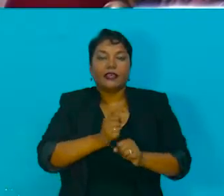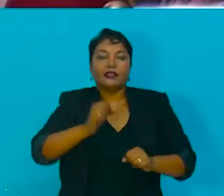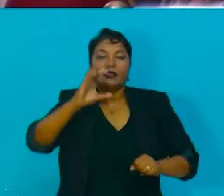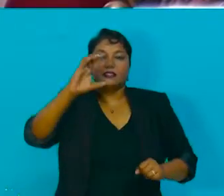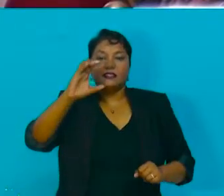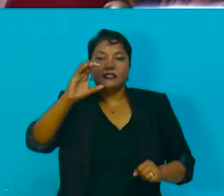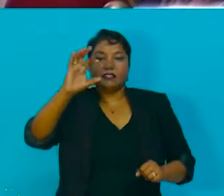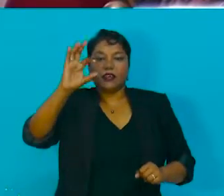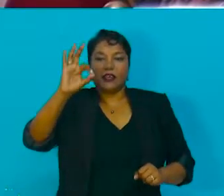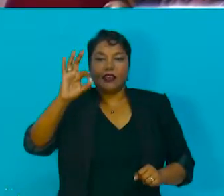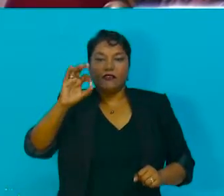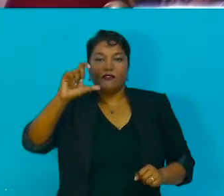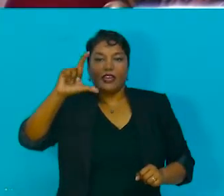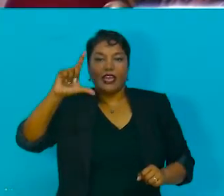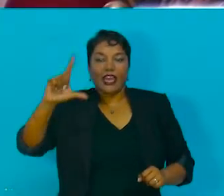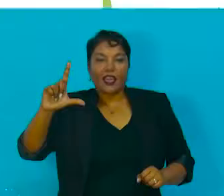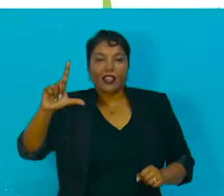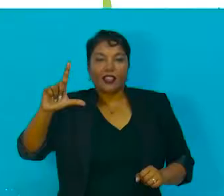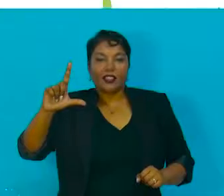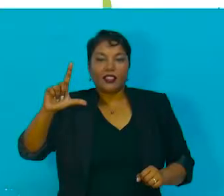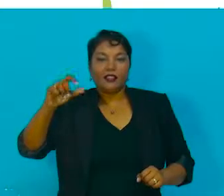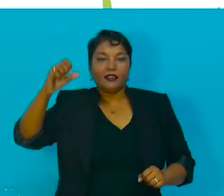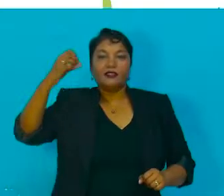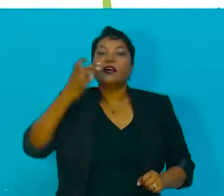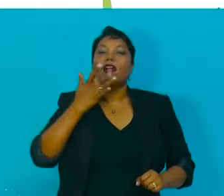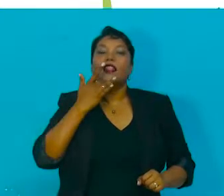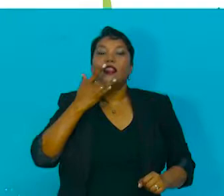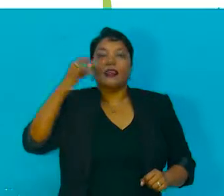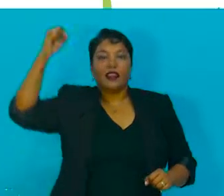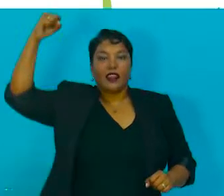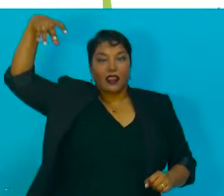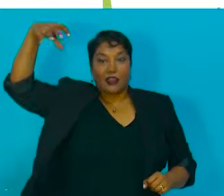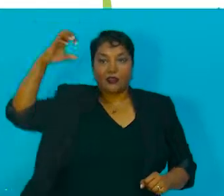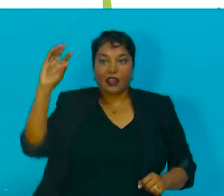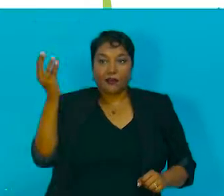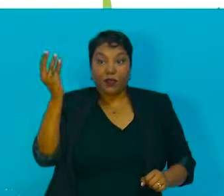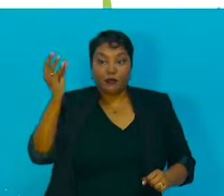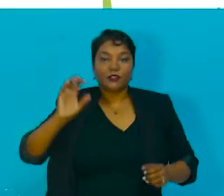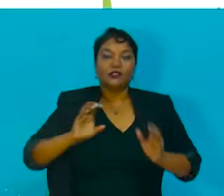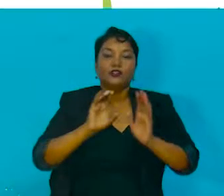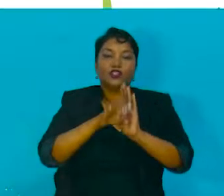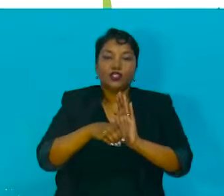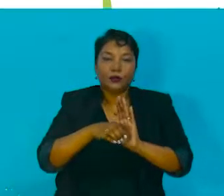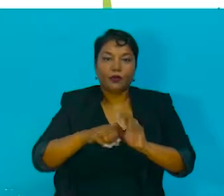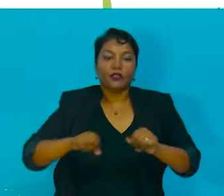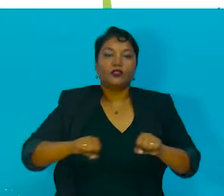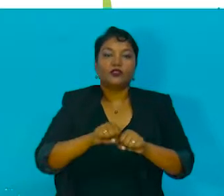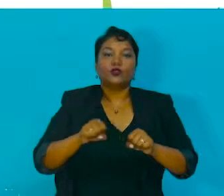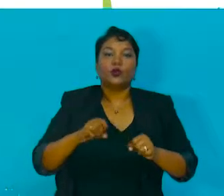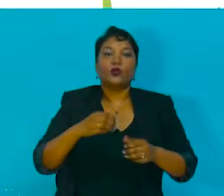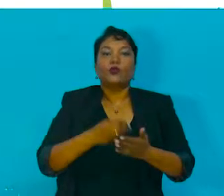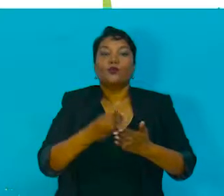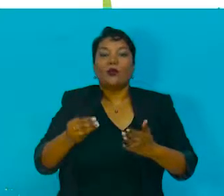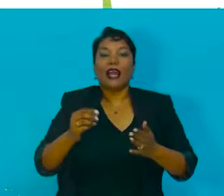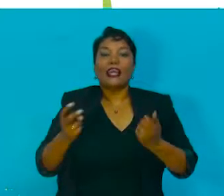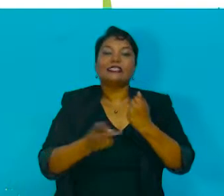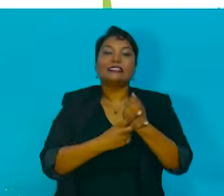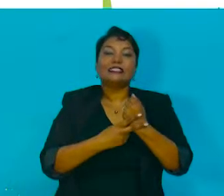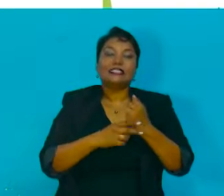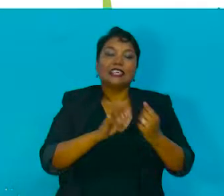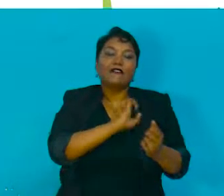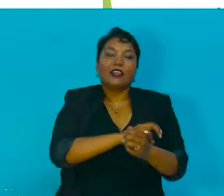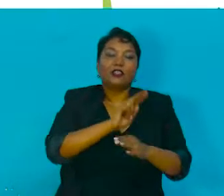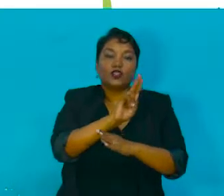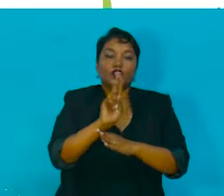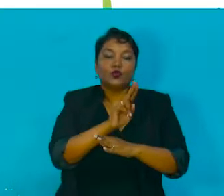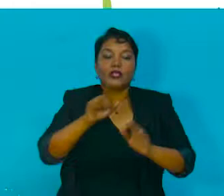Another major incentive is the removal of the existing 20% custom duty payable on CFLs.